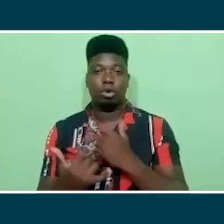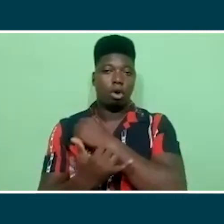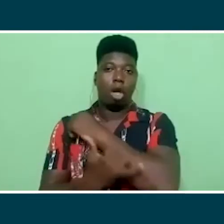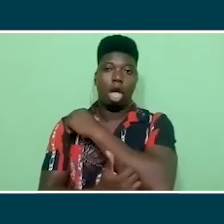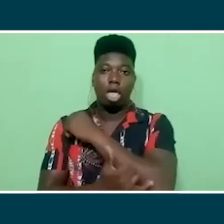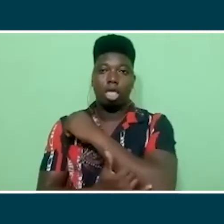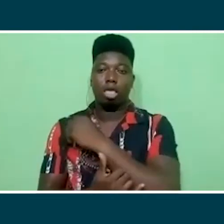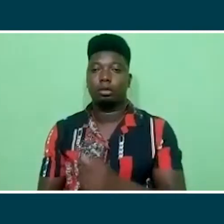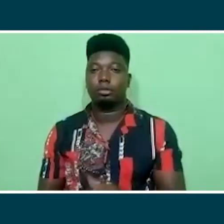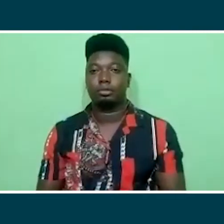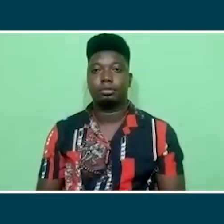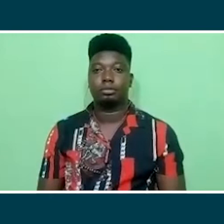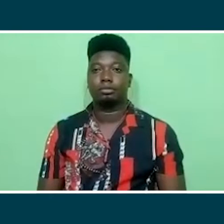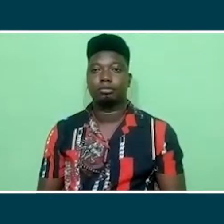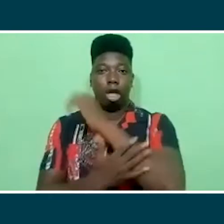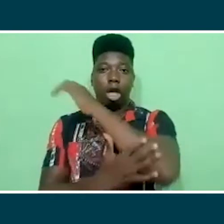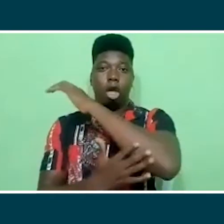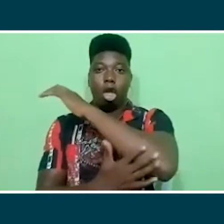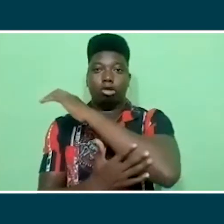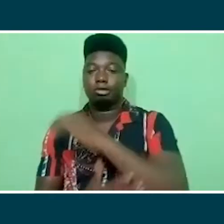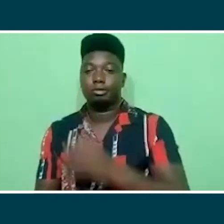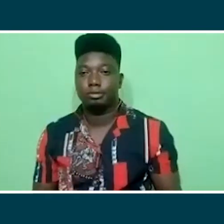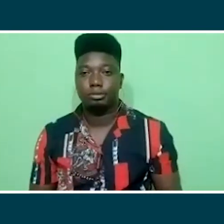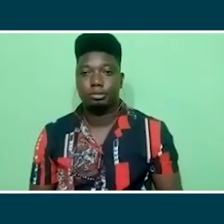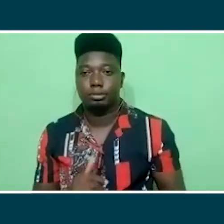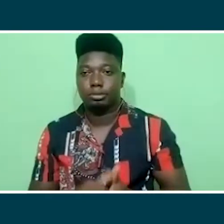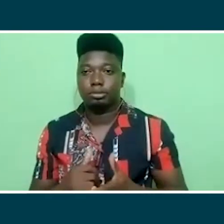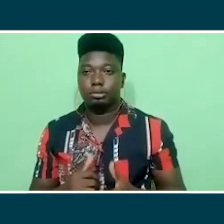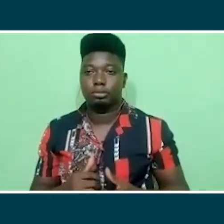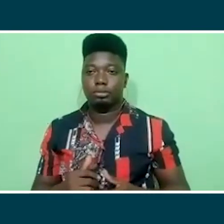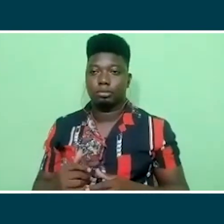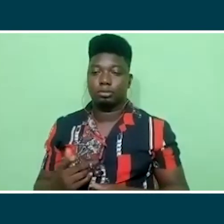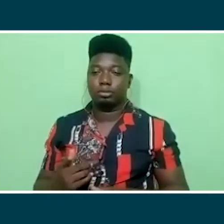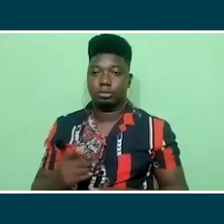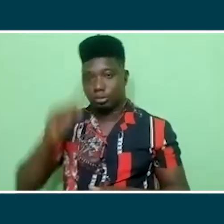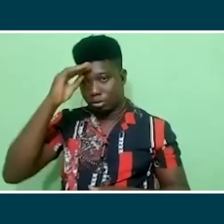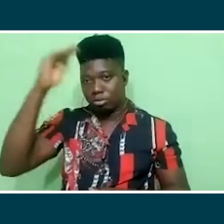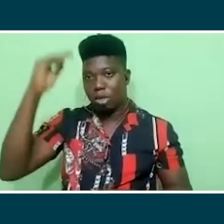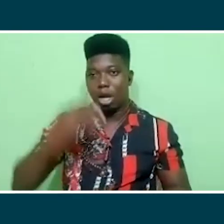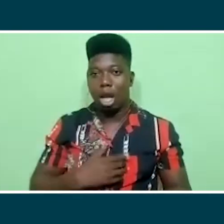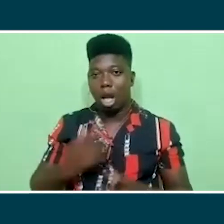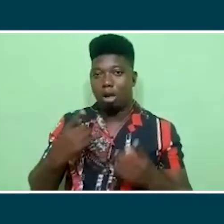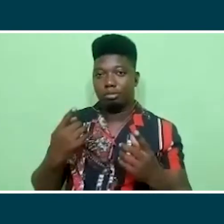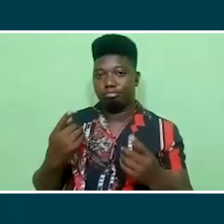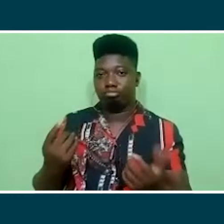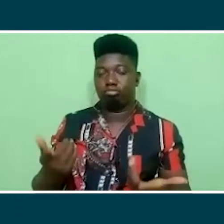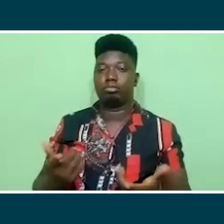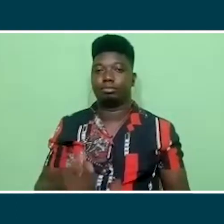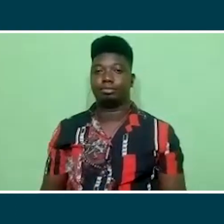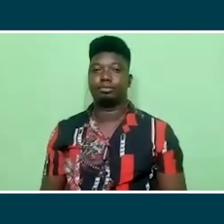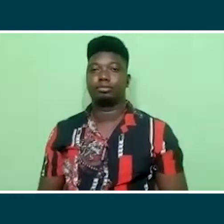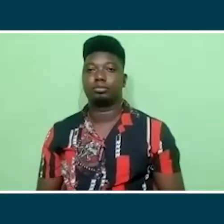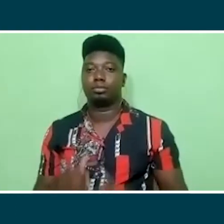patriarchy and white male privilege is, and white mediocrity is, and how it's been able to thrive.